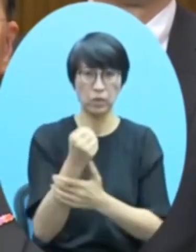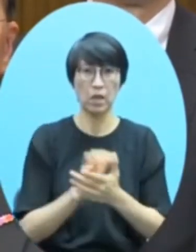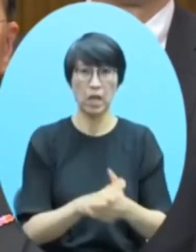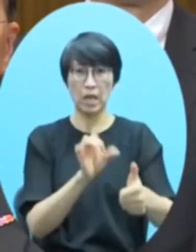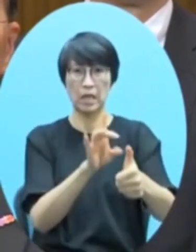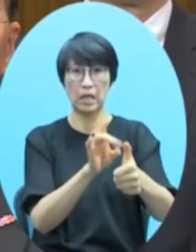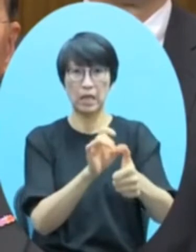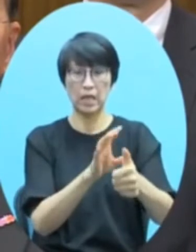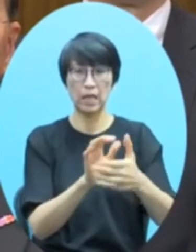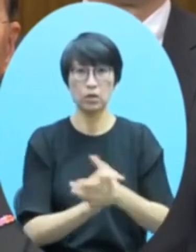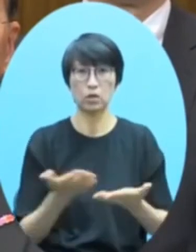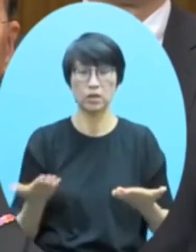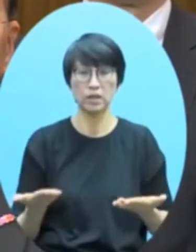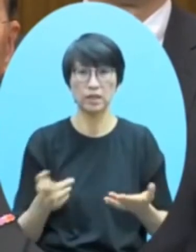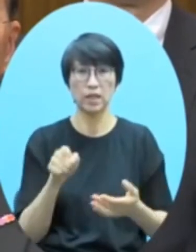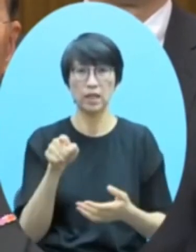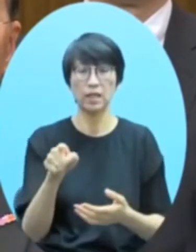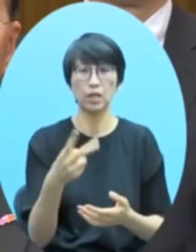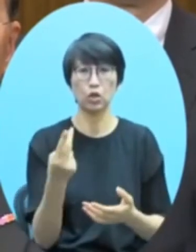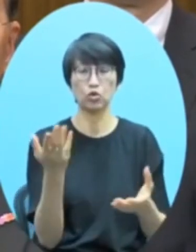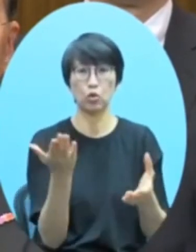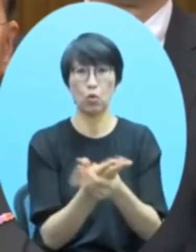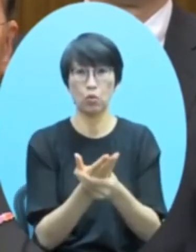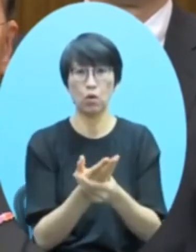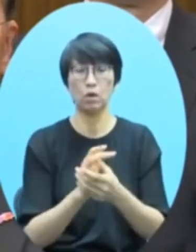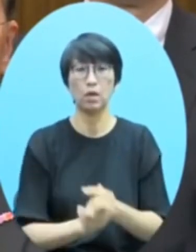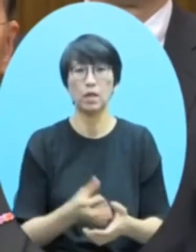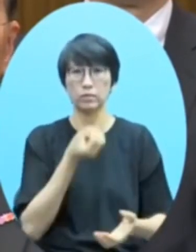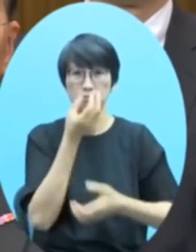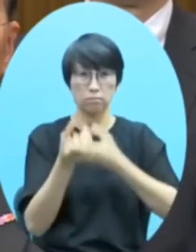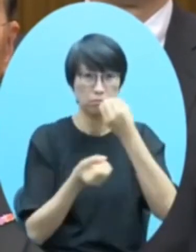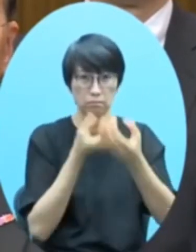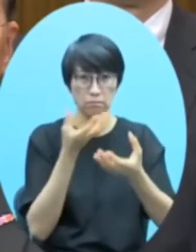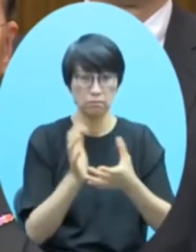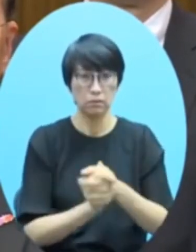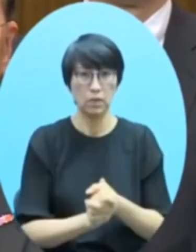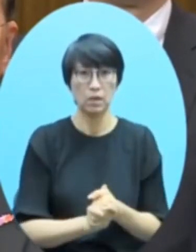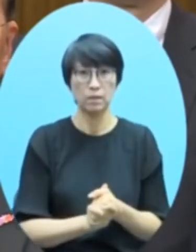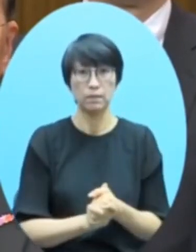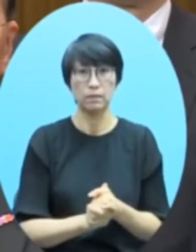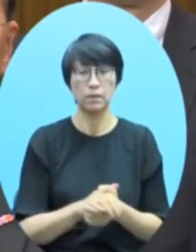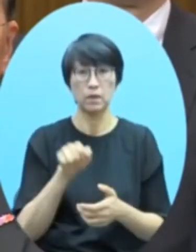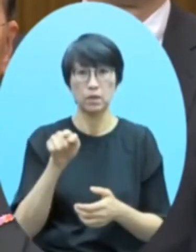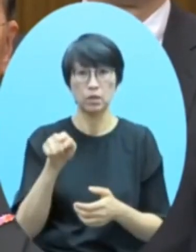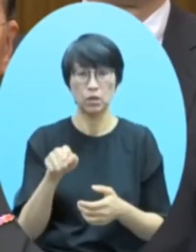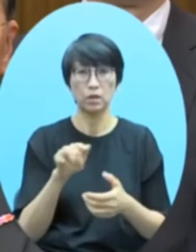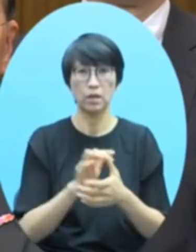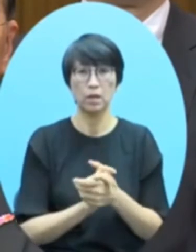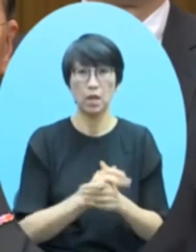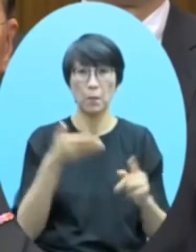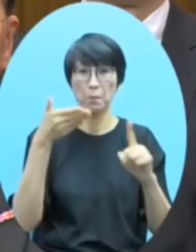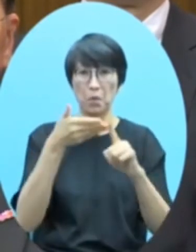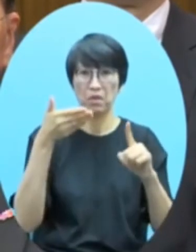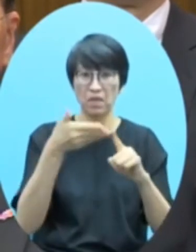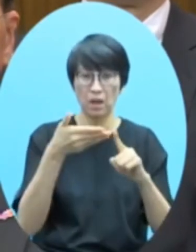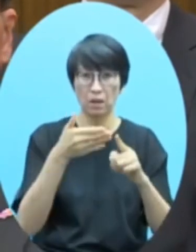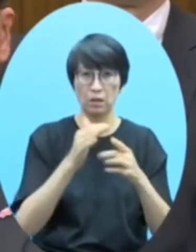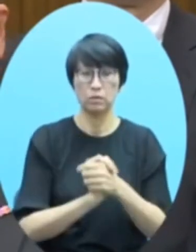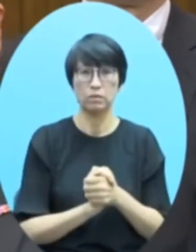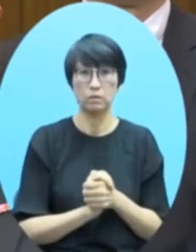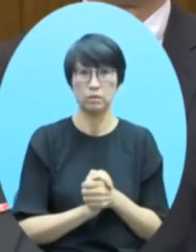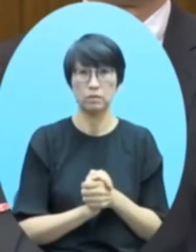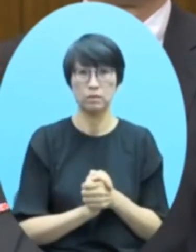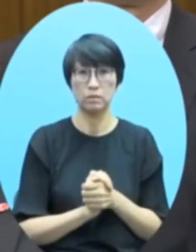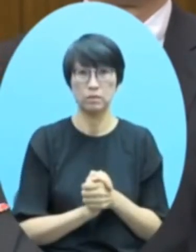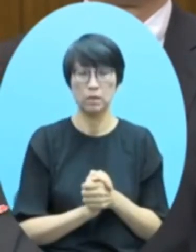of the Fugitive Offenders Bill and these demands to conceal their ulterior motives. That is